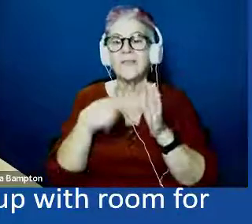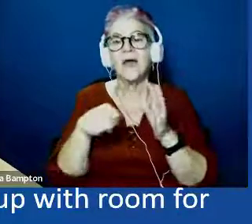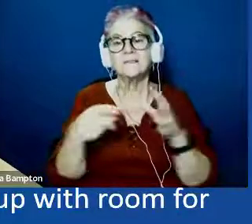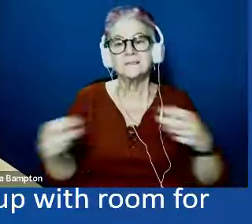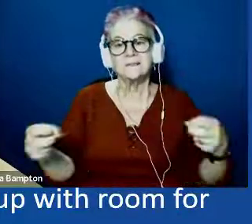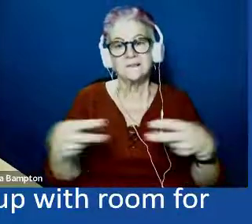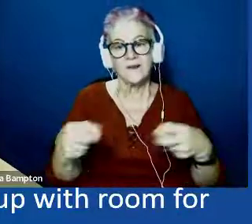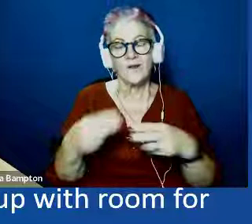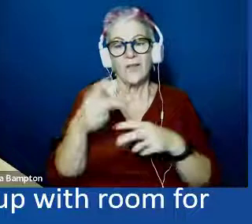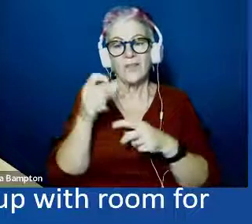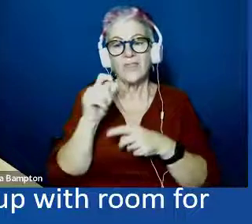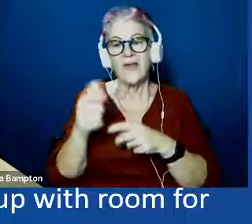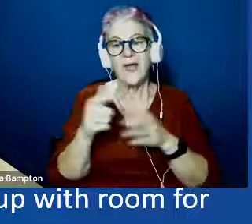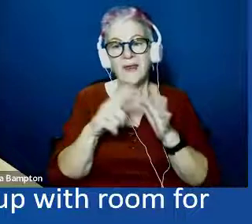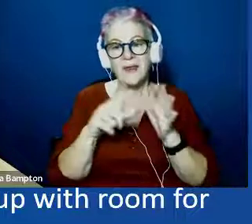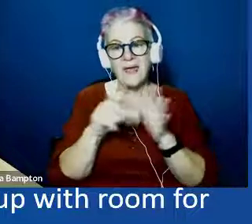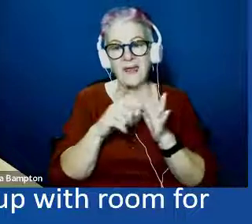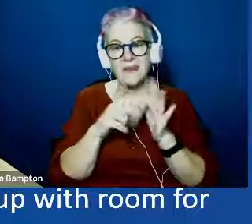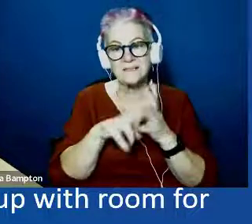final document